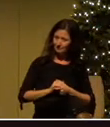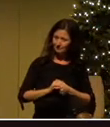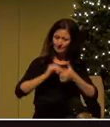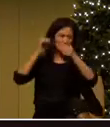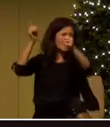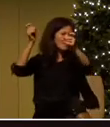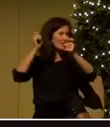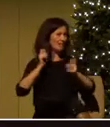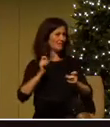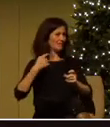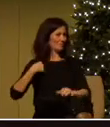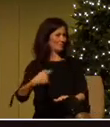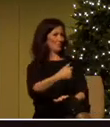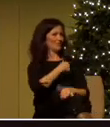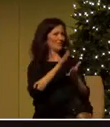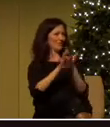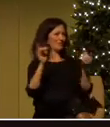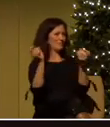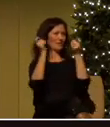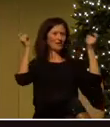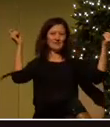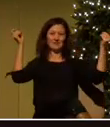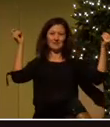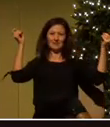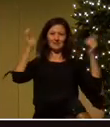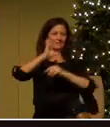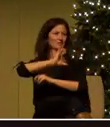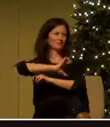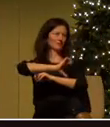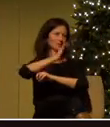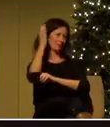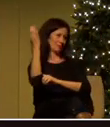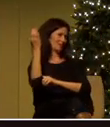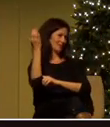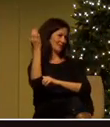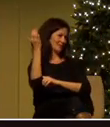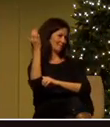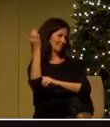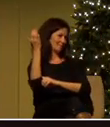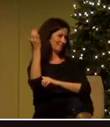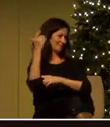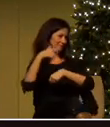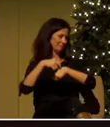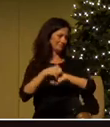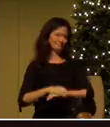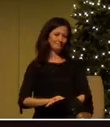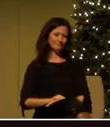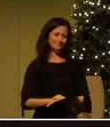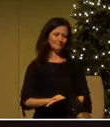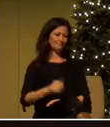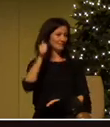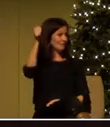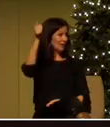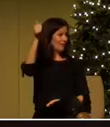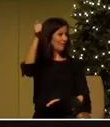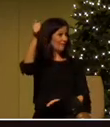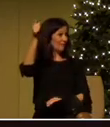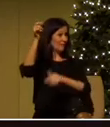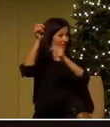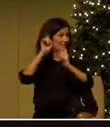gift that we celebrate actually at Christmas. And it is the gift of Himself.